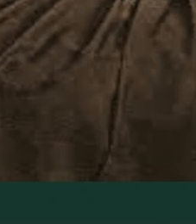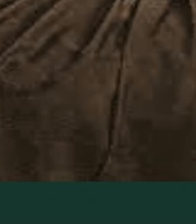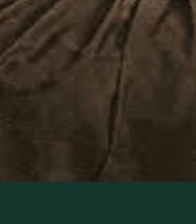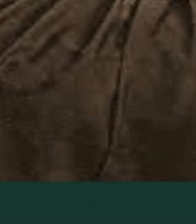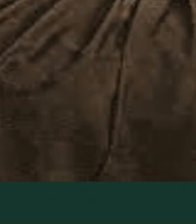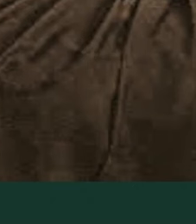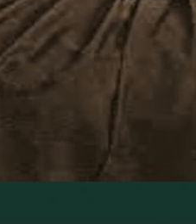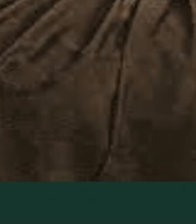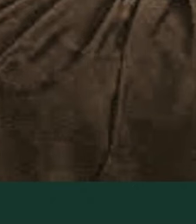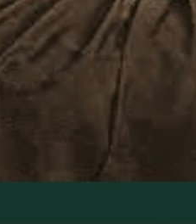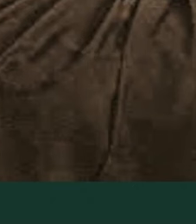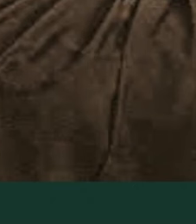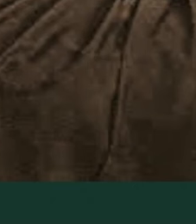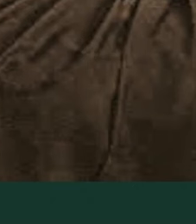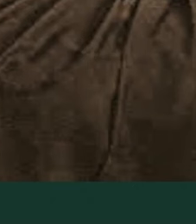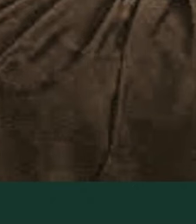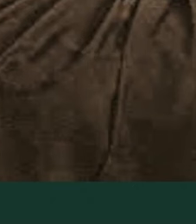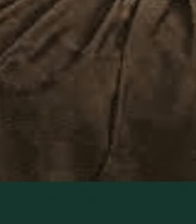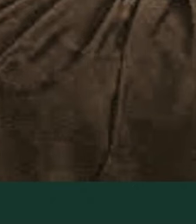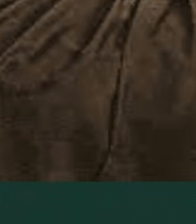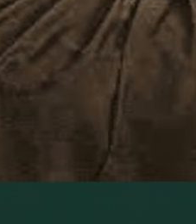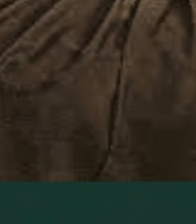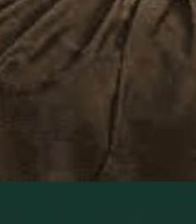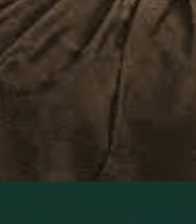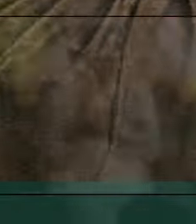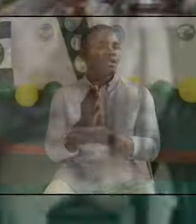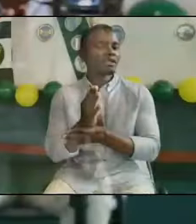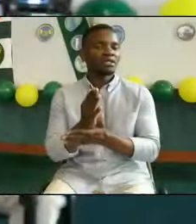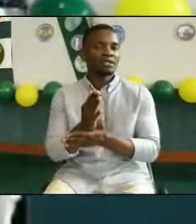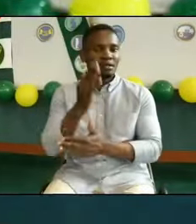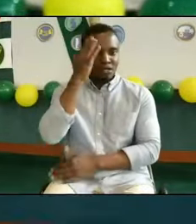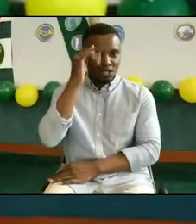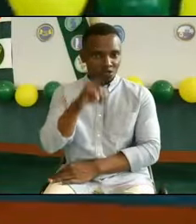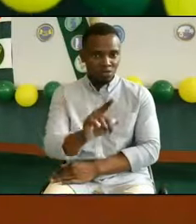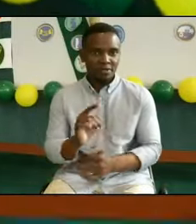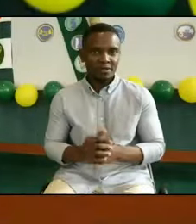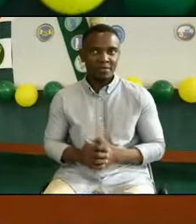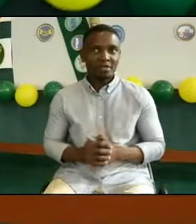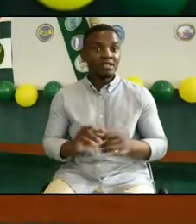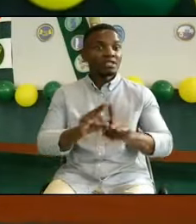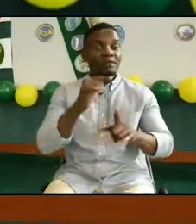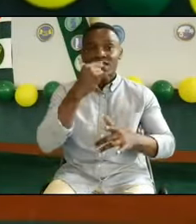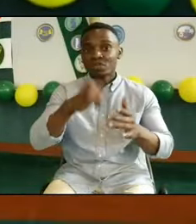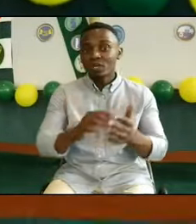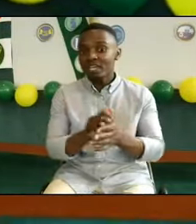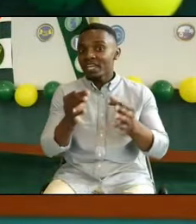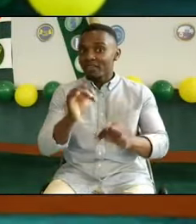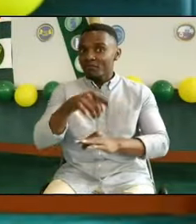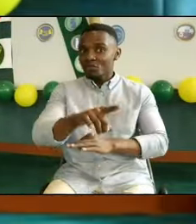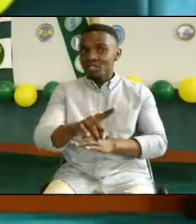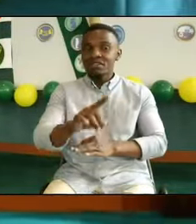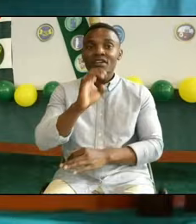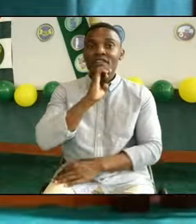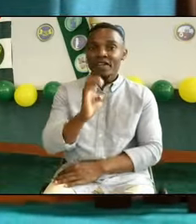come. So this was not a small thing. They were told that if you are the elders, you are going to receive the what? The double portion